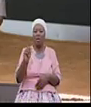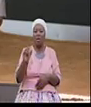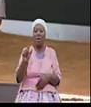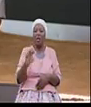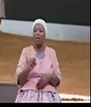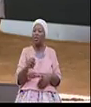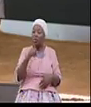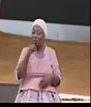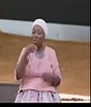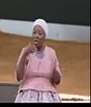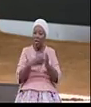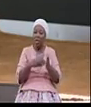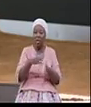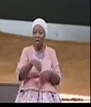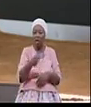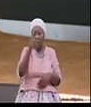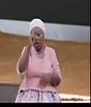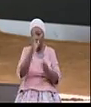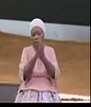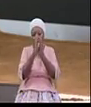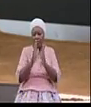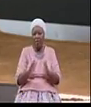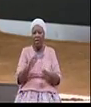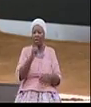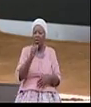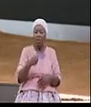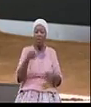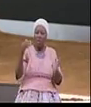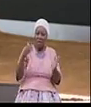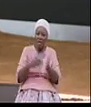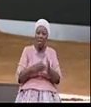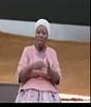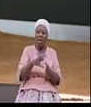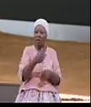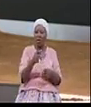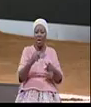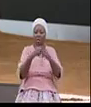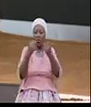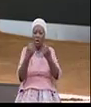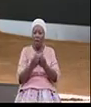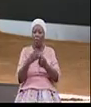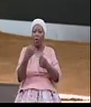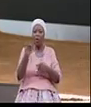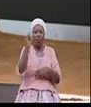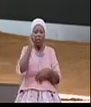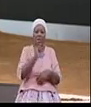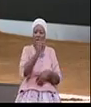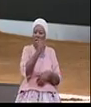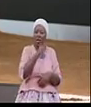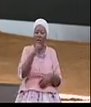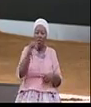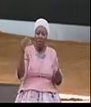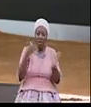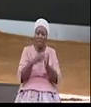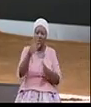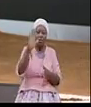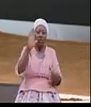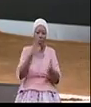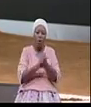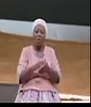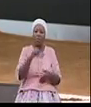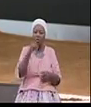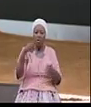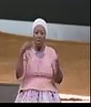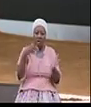believers, not against the other tribes of Israel, not against your wife, not against your